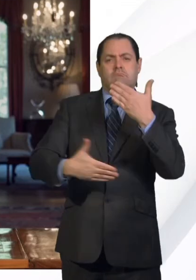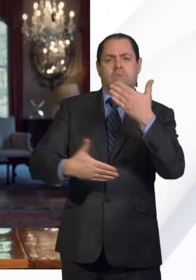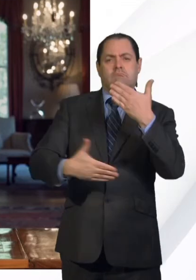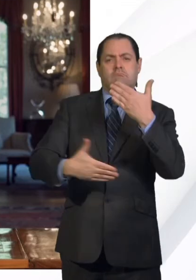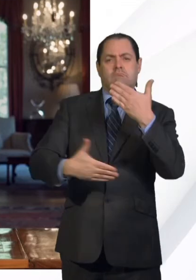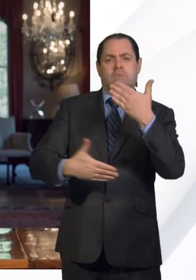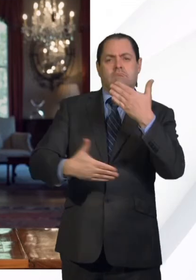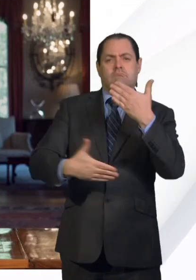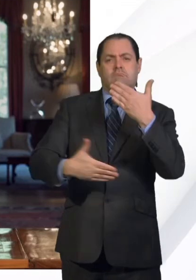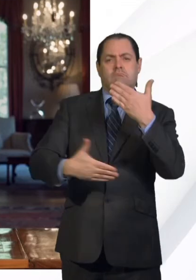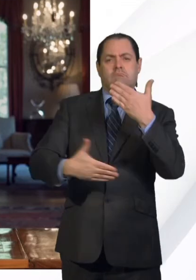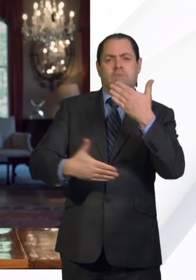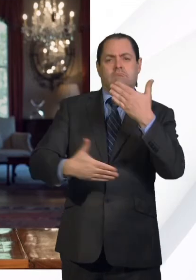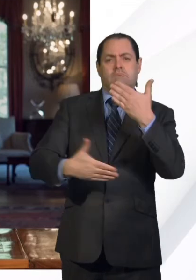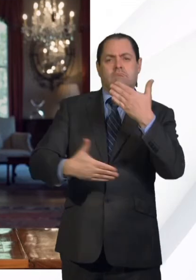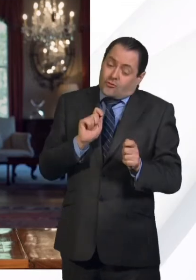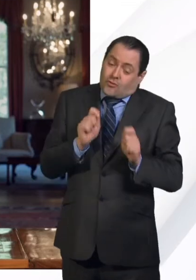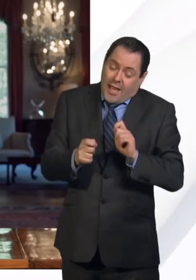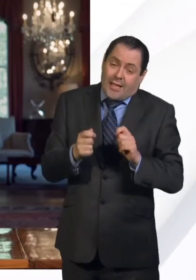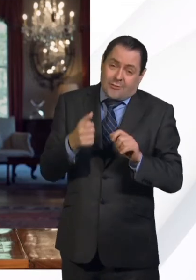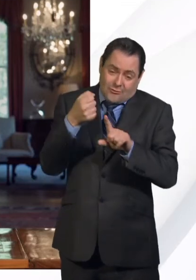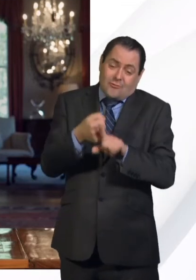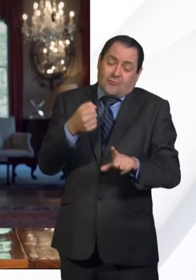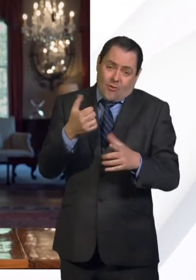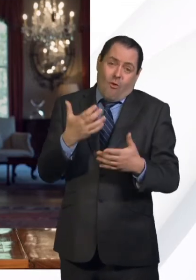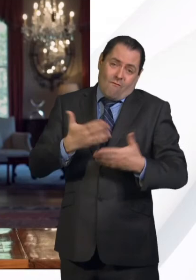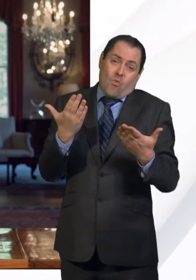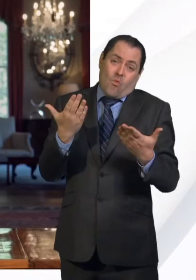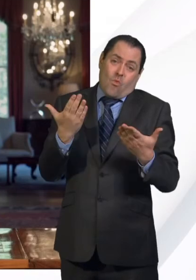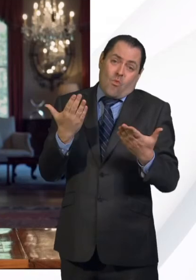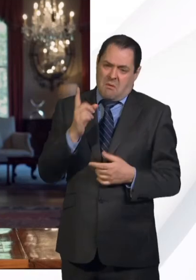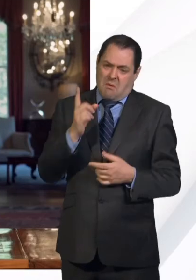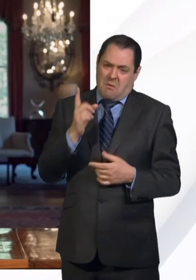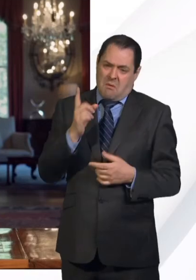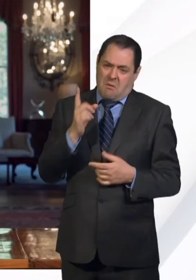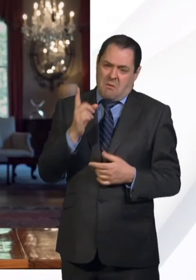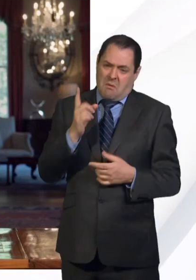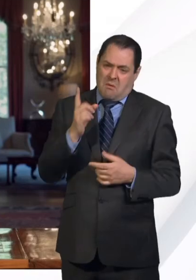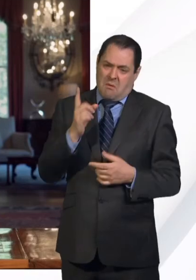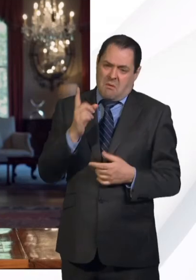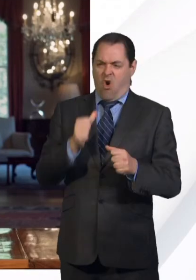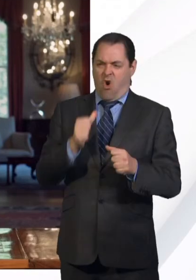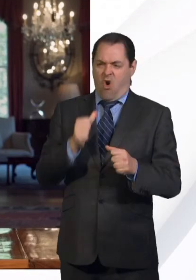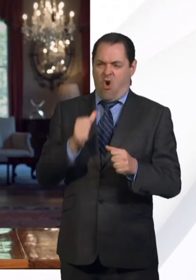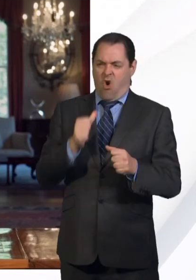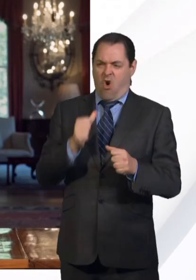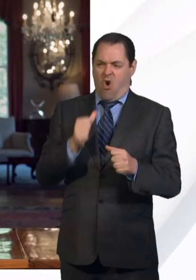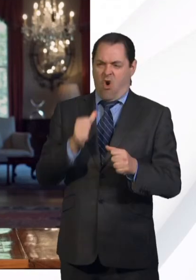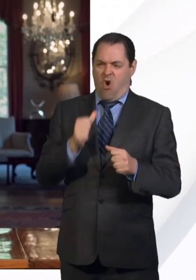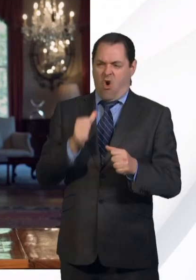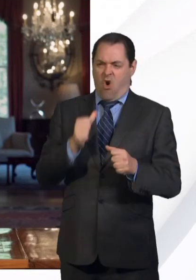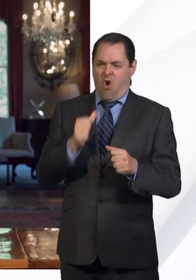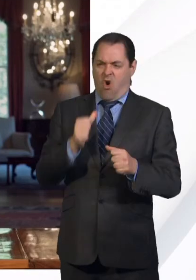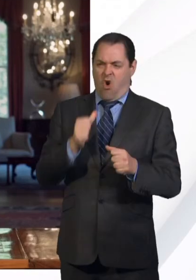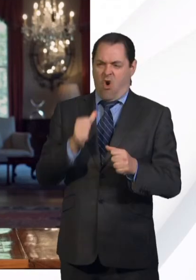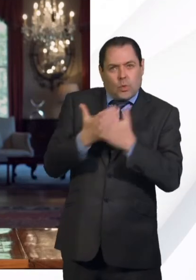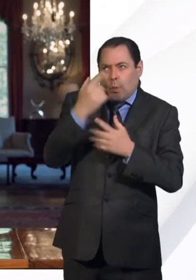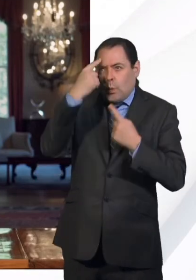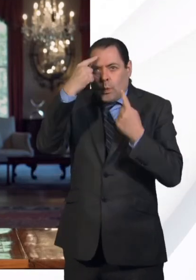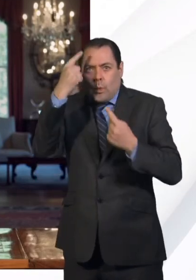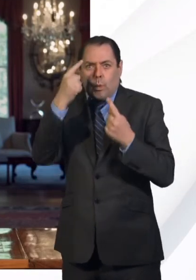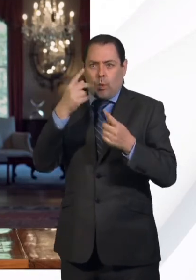UK will be changed by this experience, I believe we can be stronger and better than ever before, more innovative,